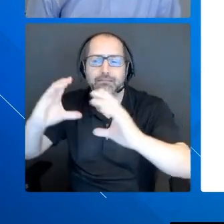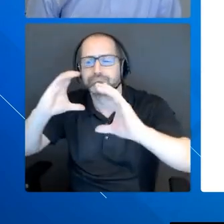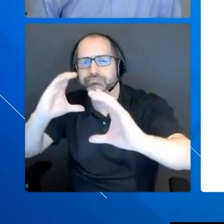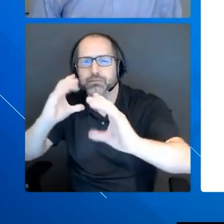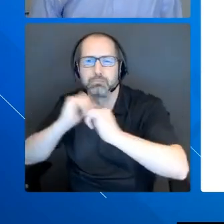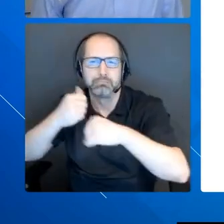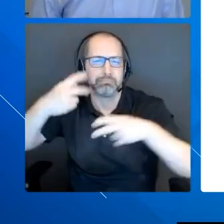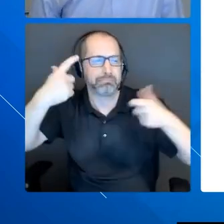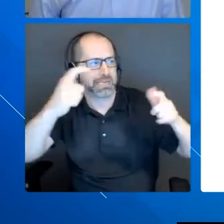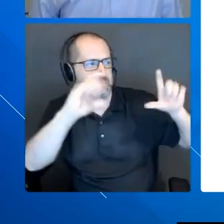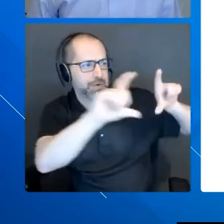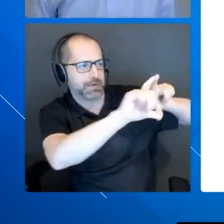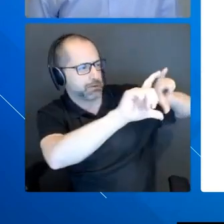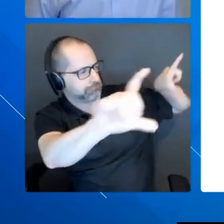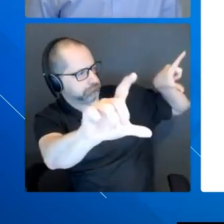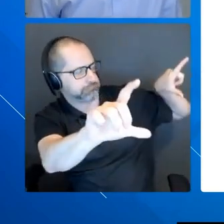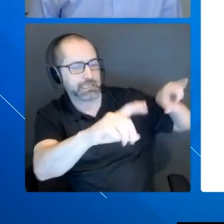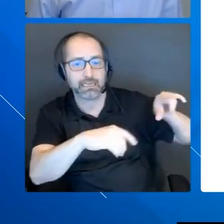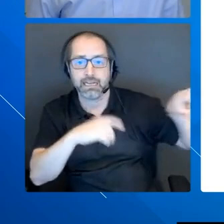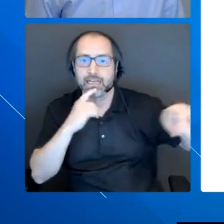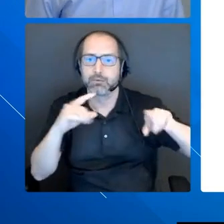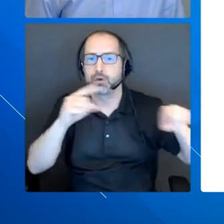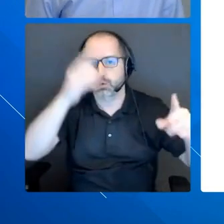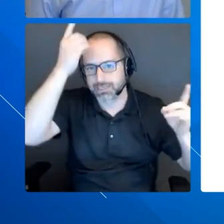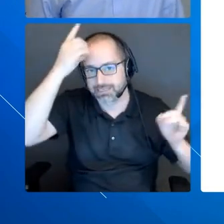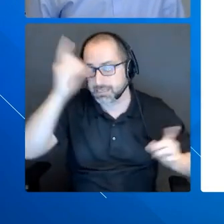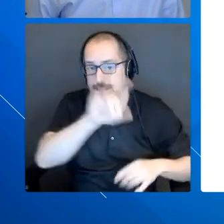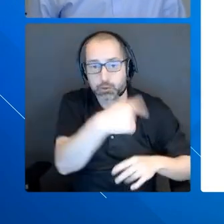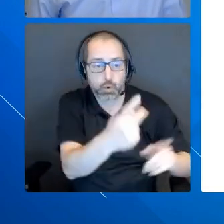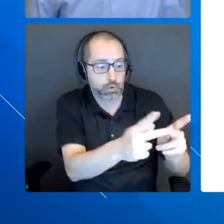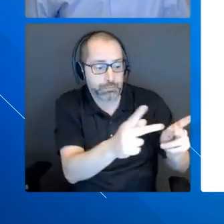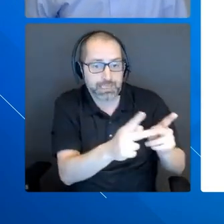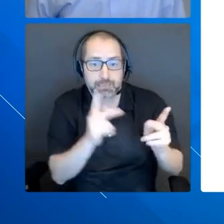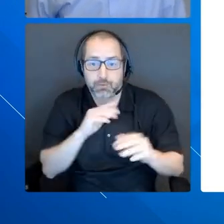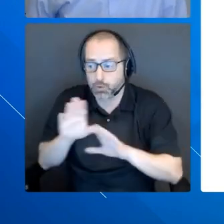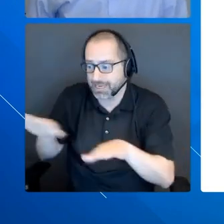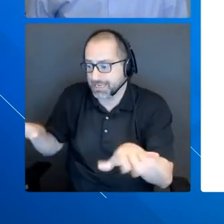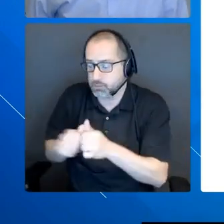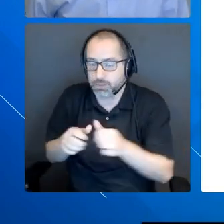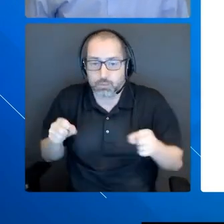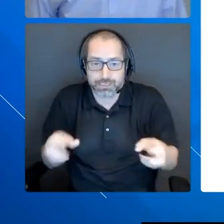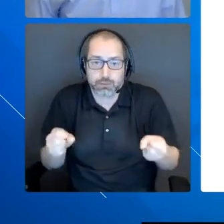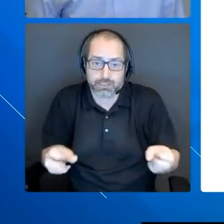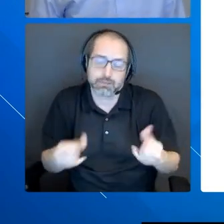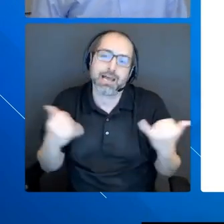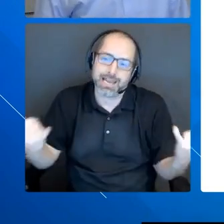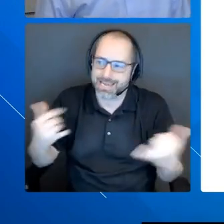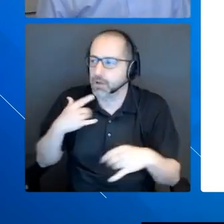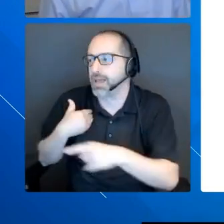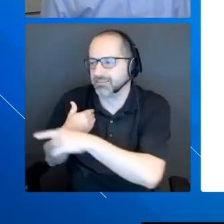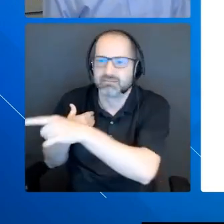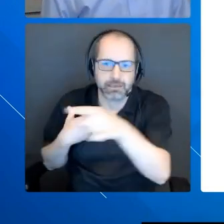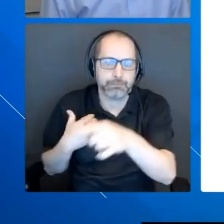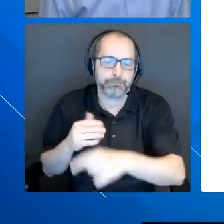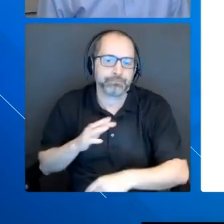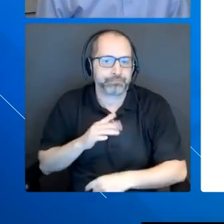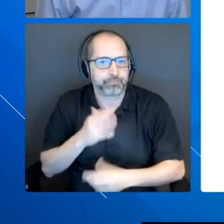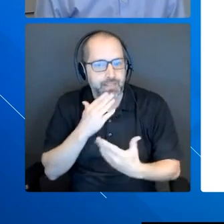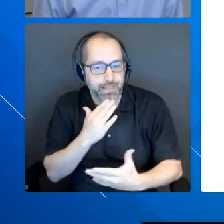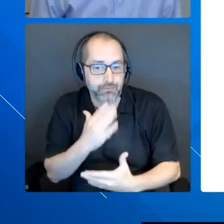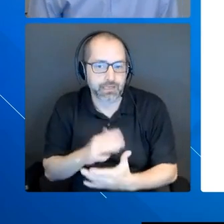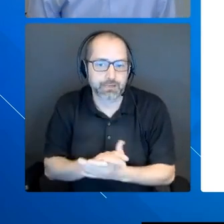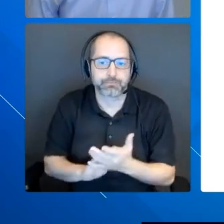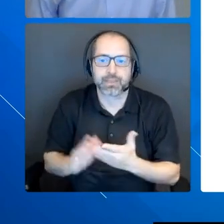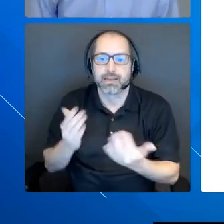Disney because that was the only place the kids in wheelchairs could go. That has changed now, thankfully. I also have a neurological disorder